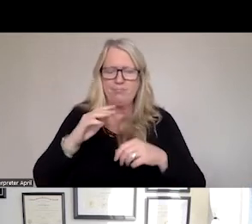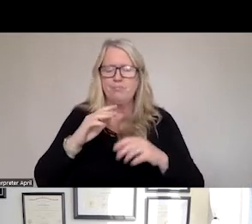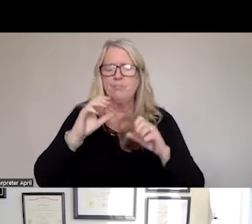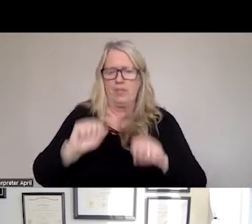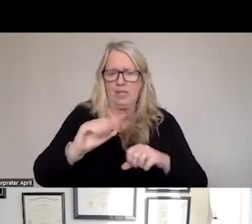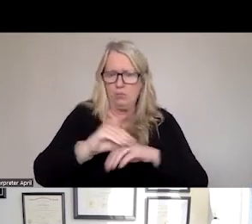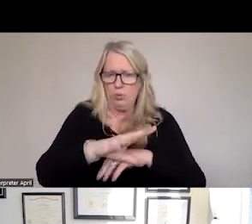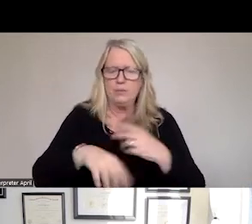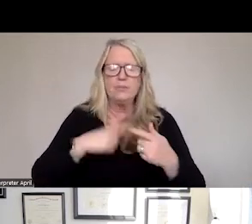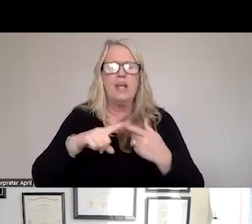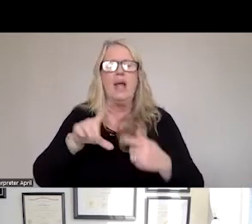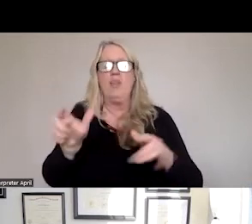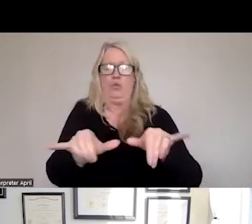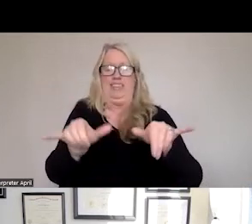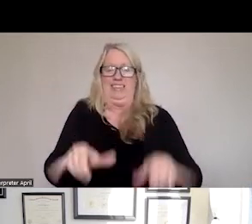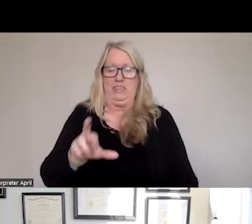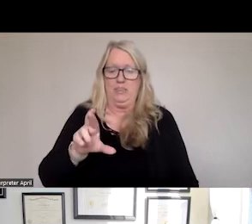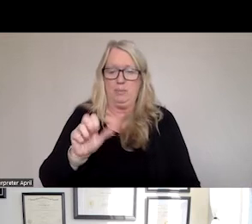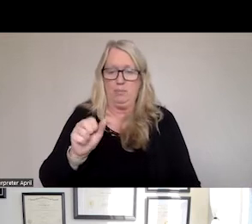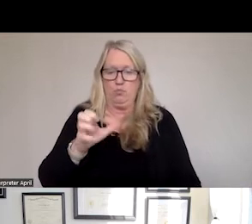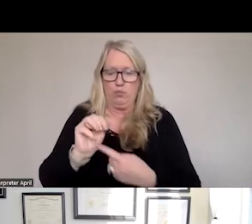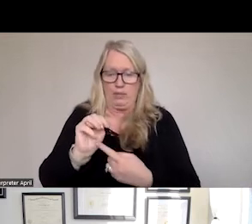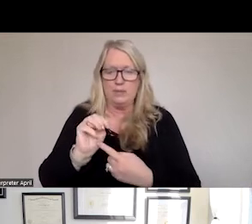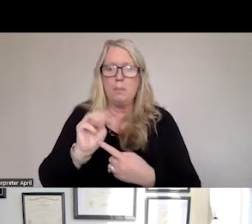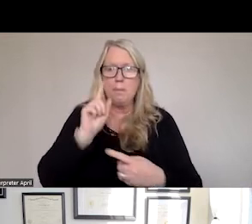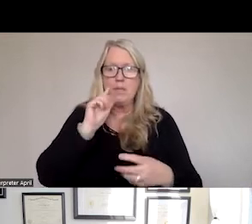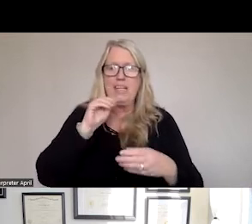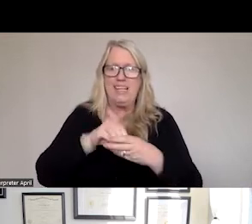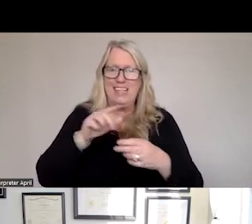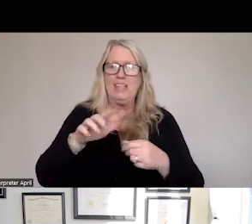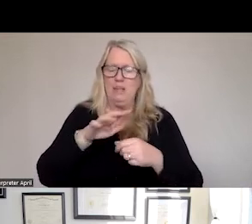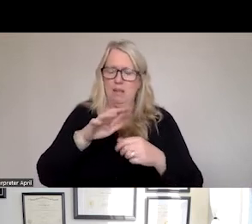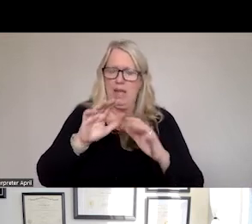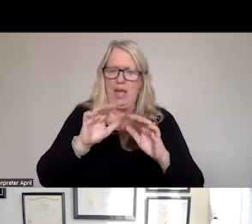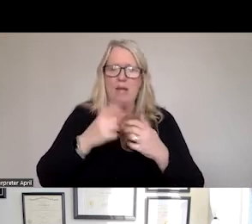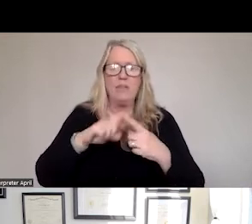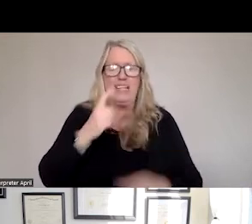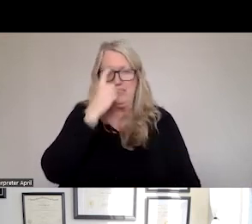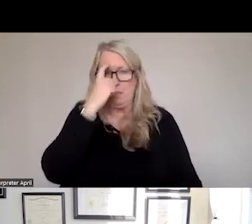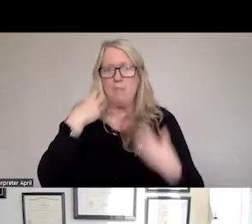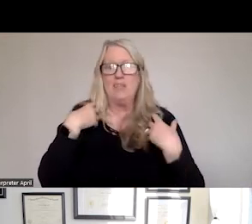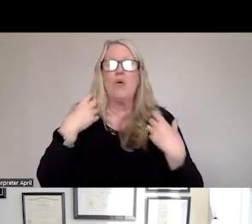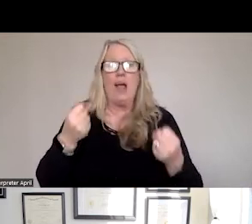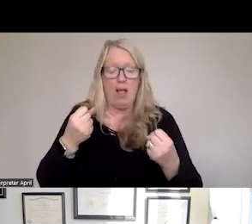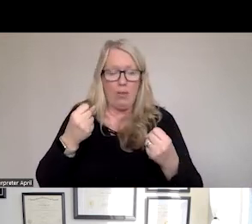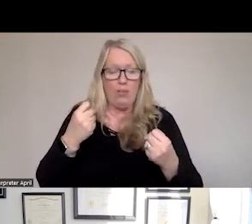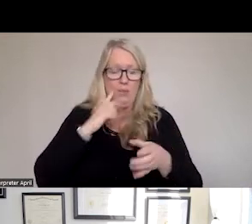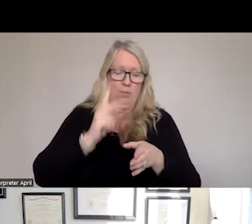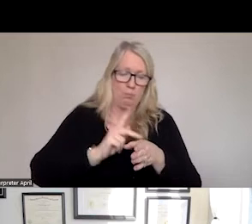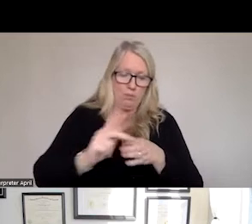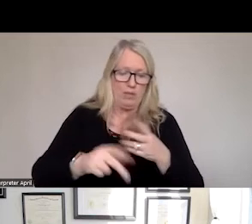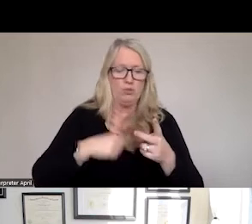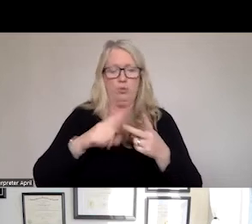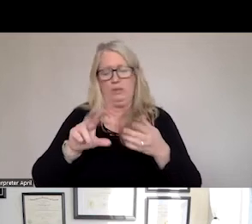way systemic racism manifests in systemic inequities often is in mental health outcomes, and as mental health professionals, that's what we